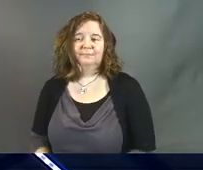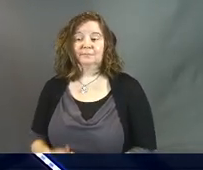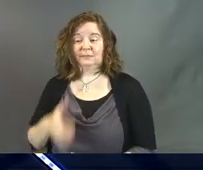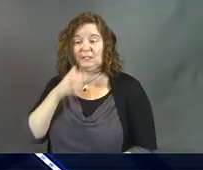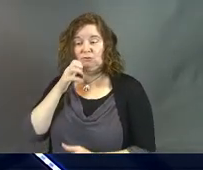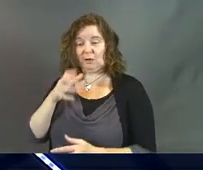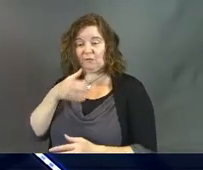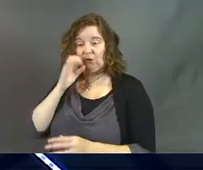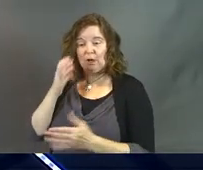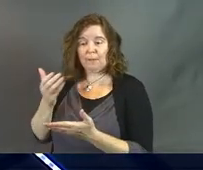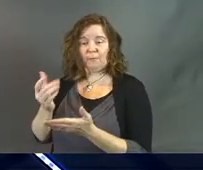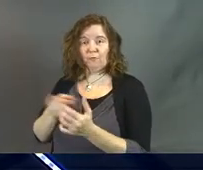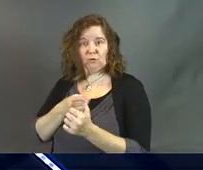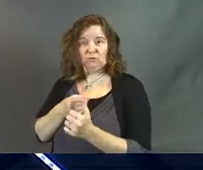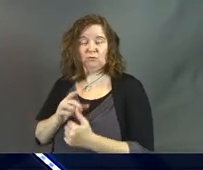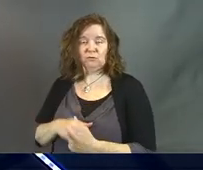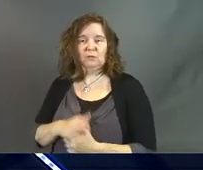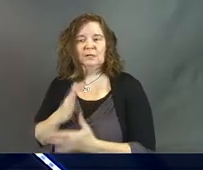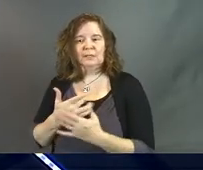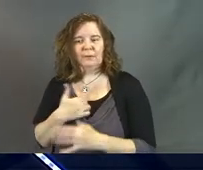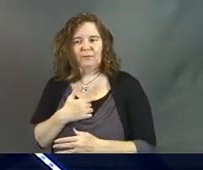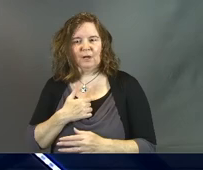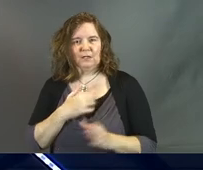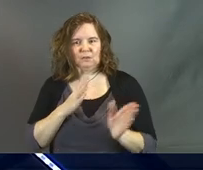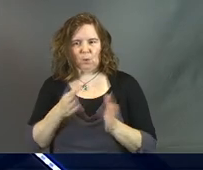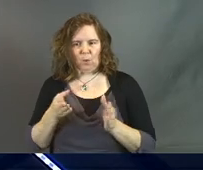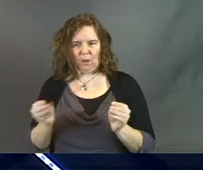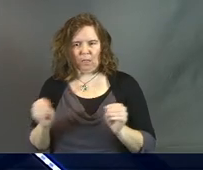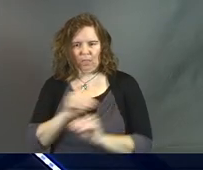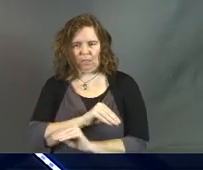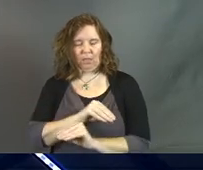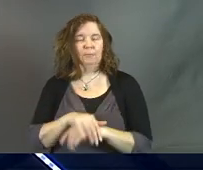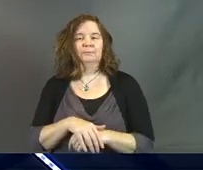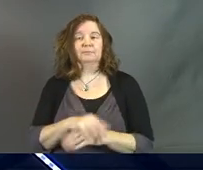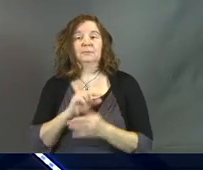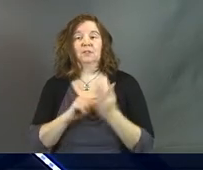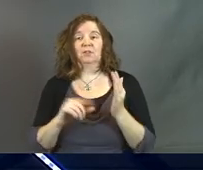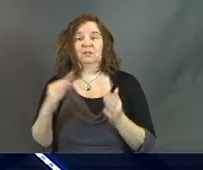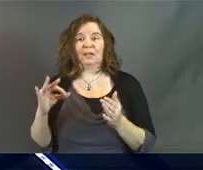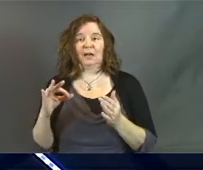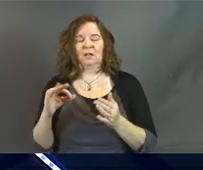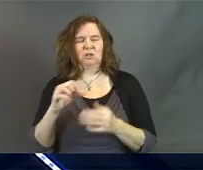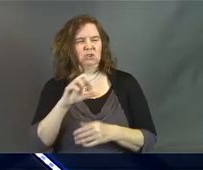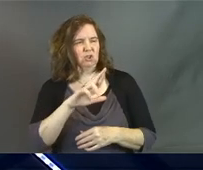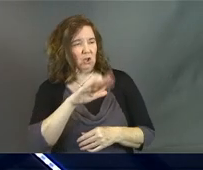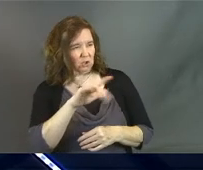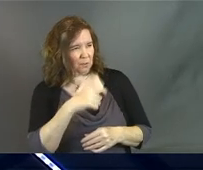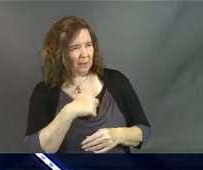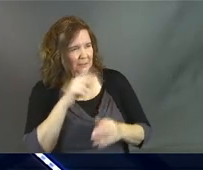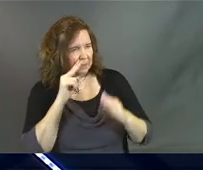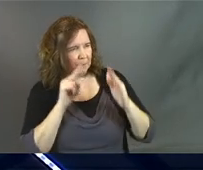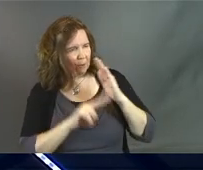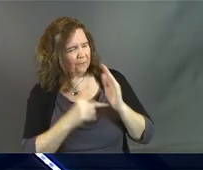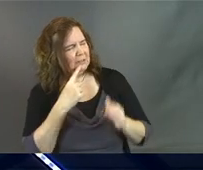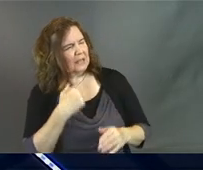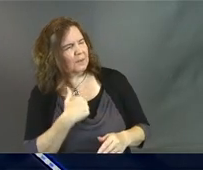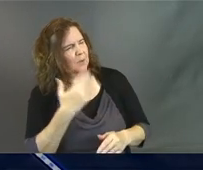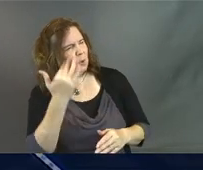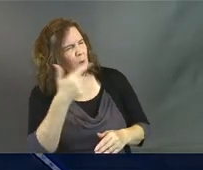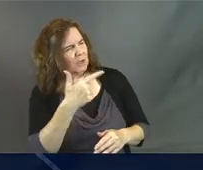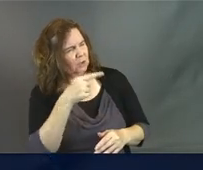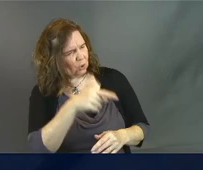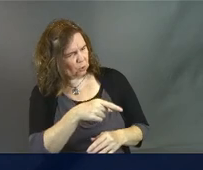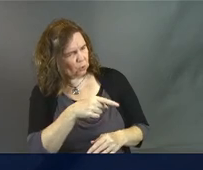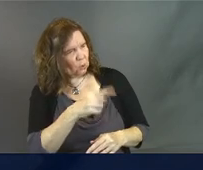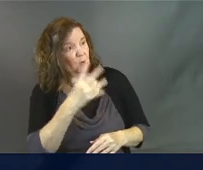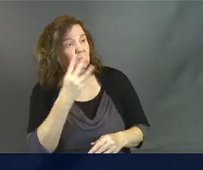He drank from her cup first. Some of us get the order a little bit mixed up. Verse 19, sir, the woman said, you must be a prophet. So tell me, why is